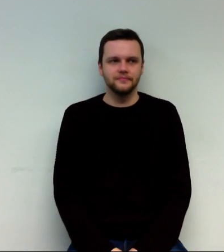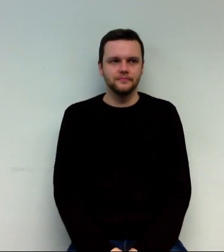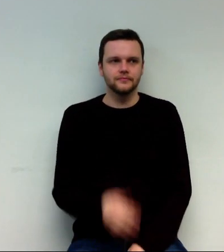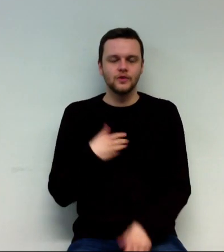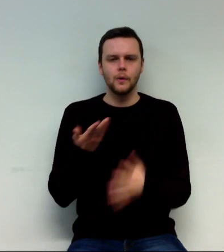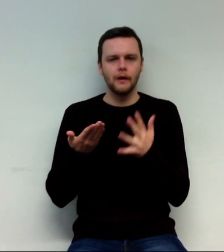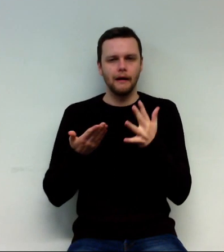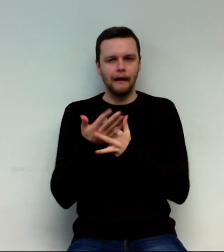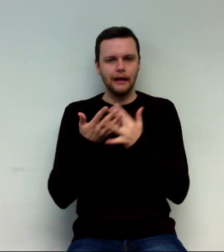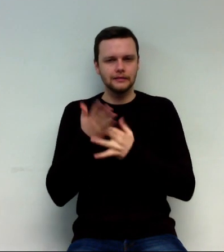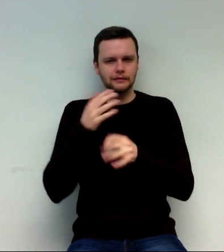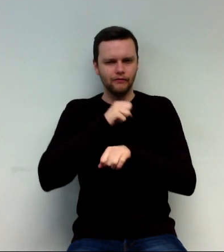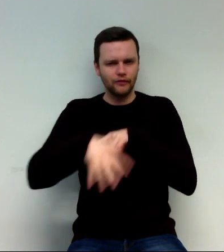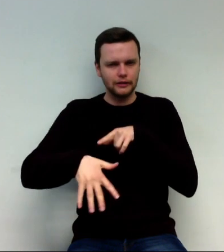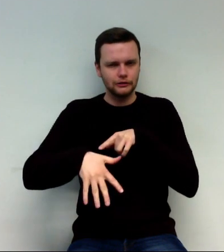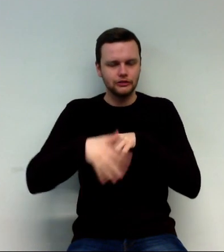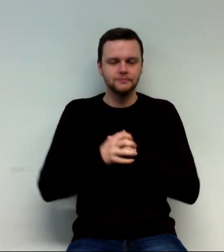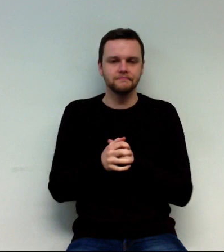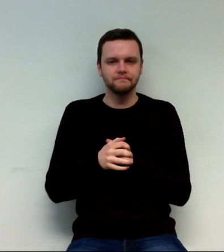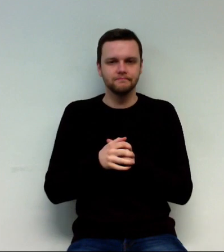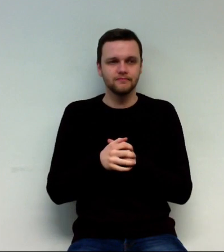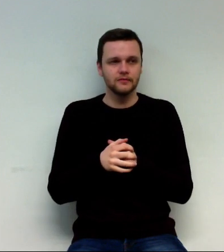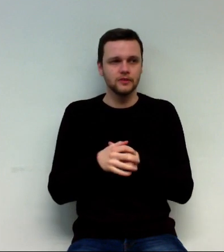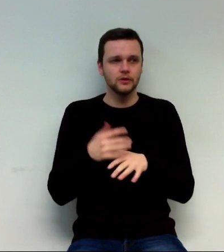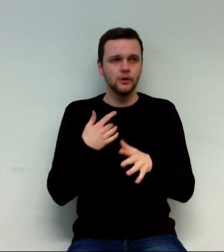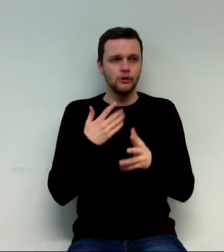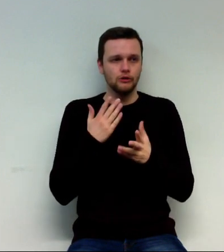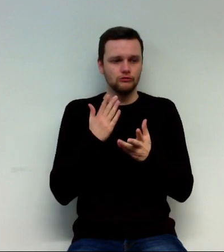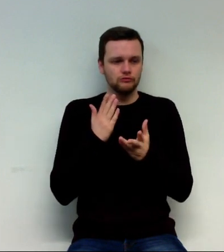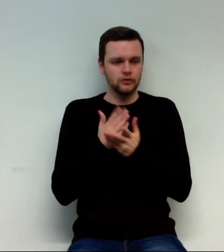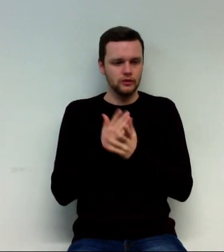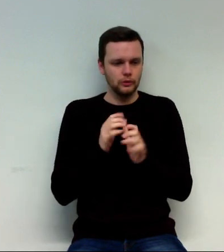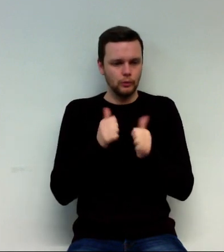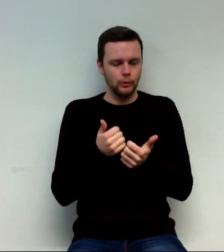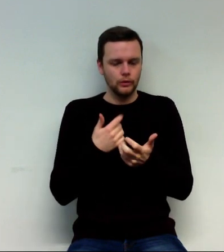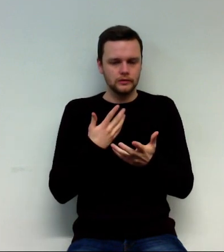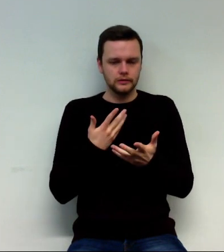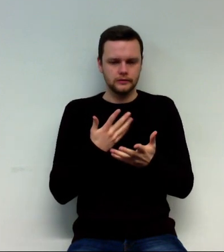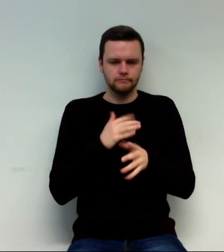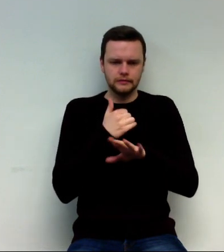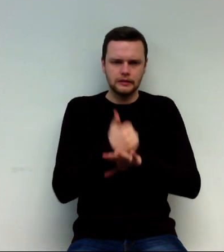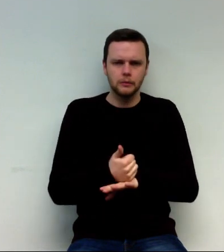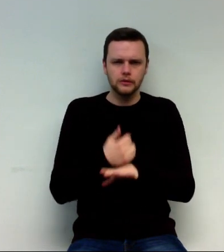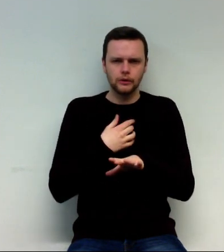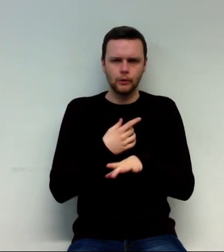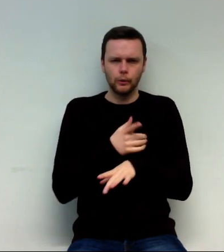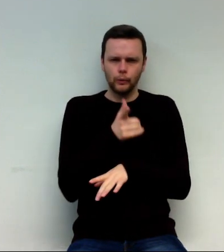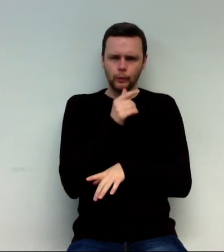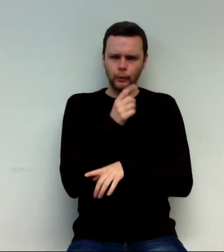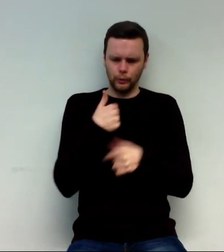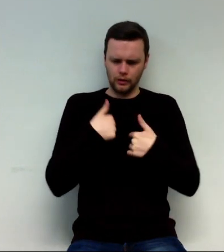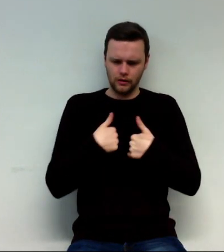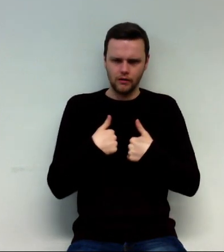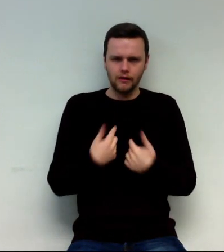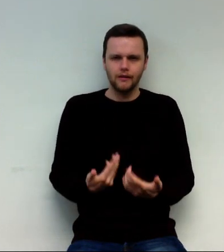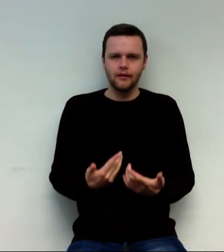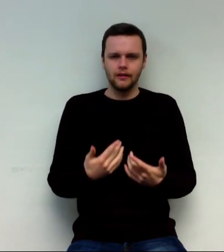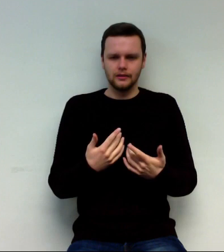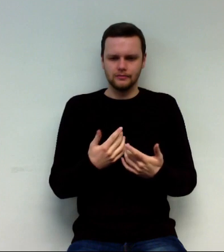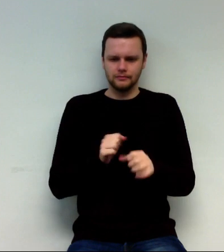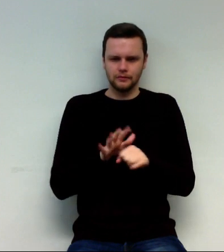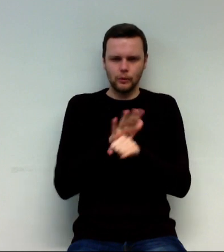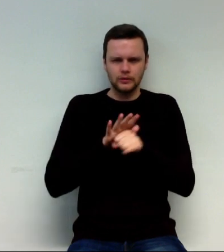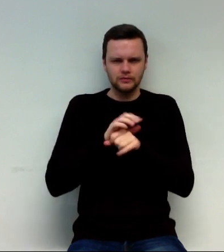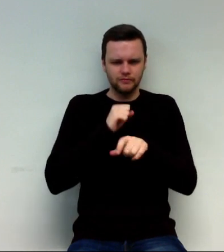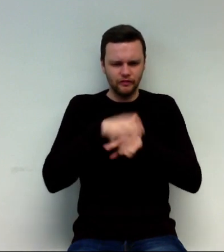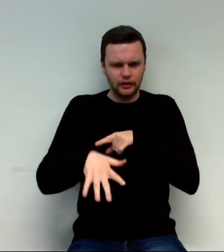access at the Fringe. I guess, as always, it's really good if we establish sort of who we are and what the context of the Fringe